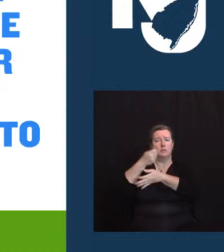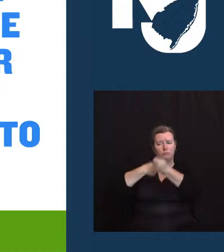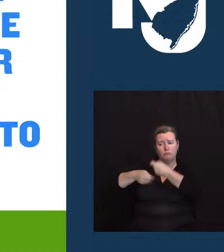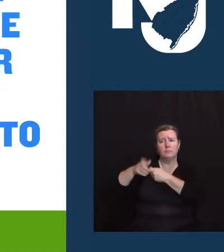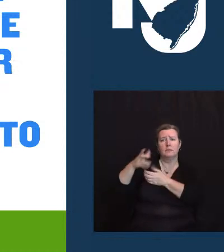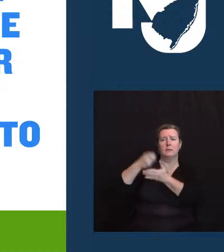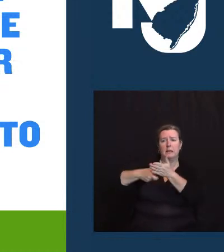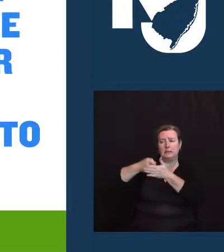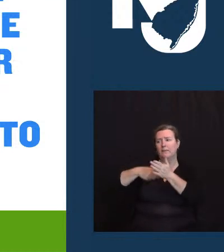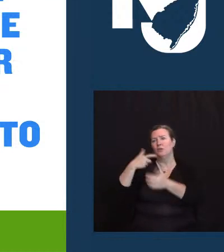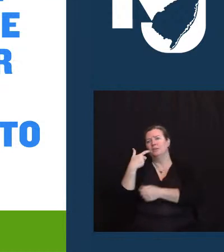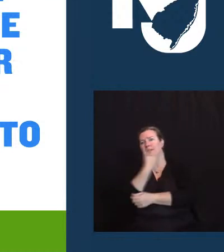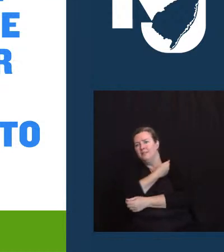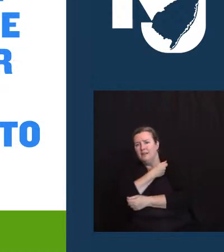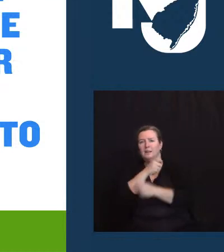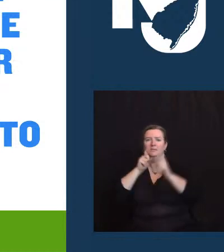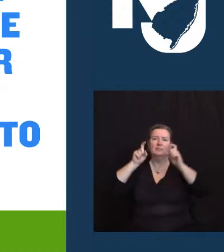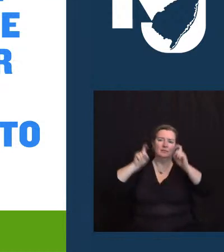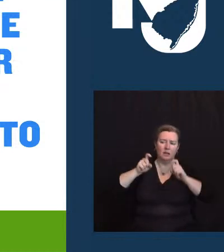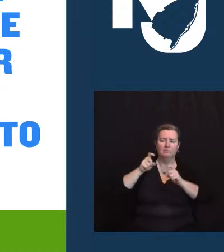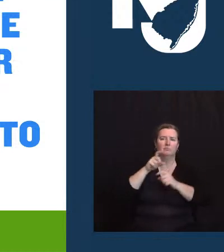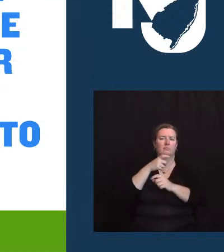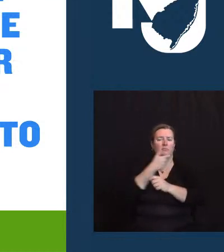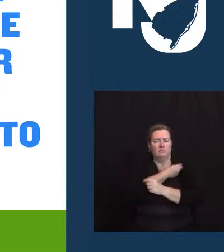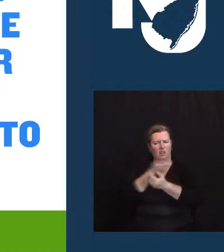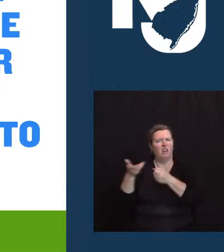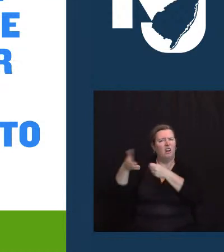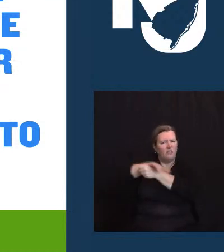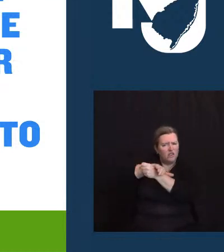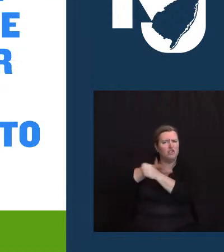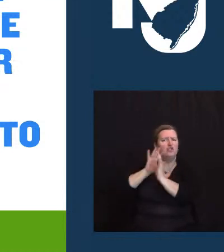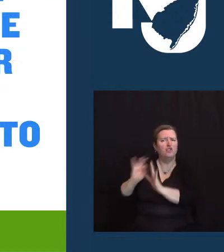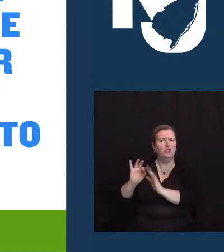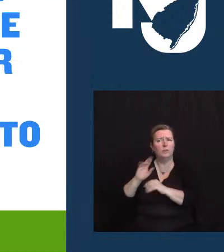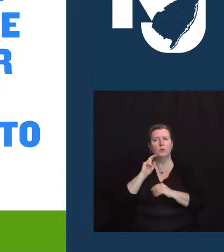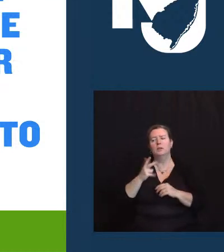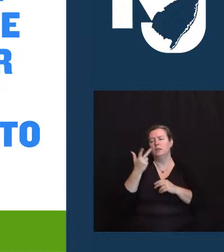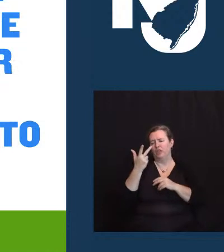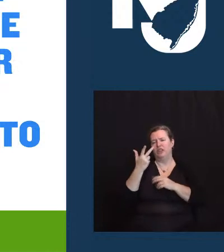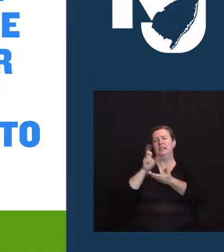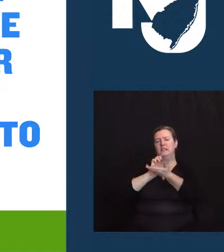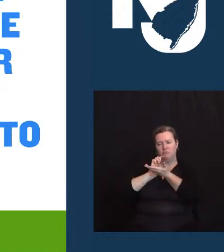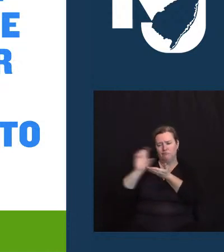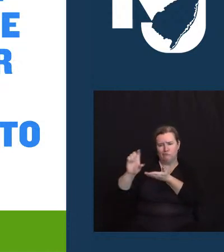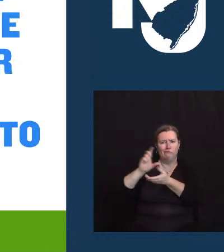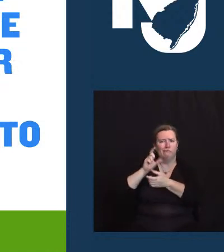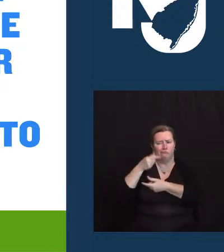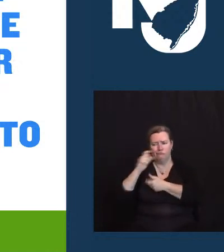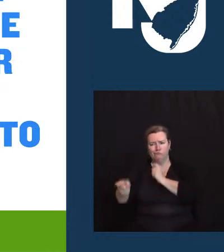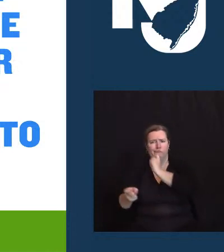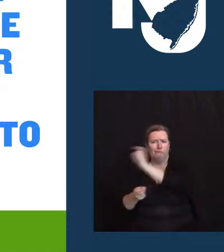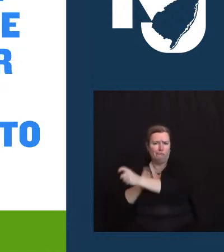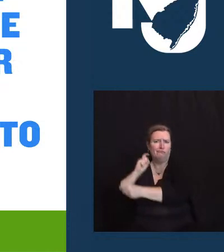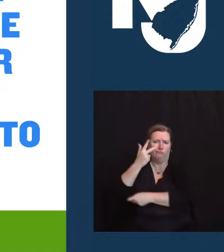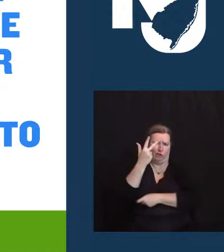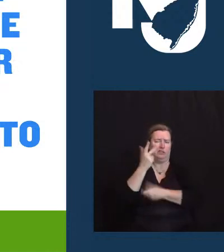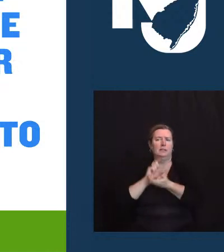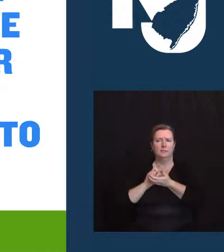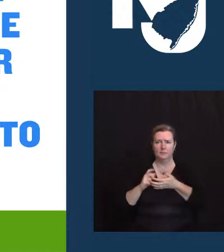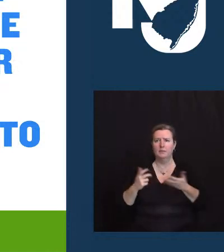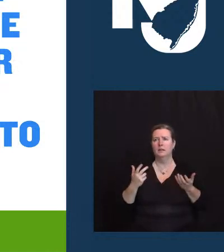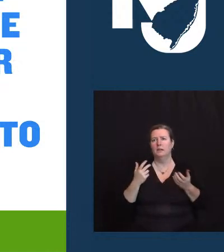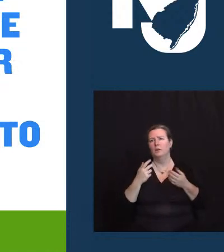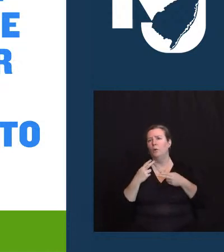vaccination and testing, including 3 rounds of federal elementary and secondary school emergency relief, otherwise known